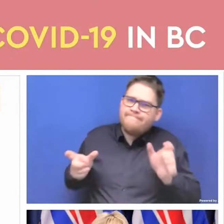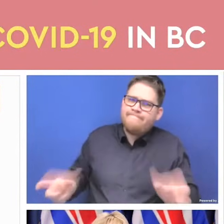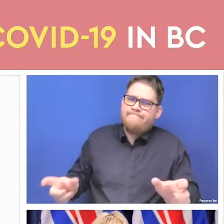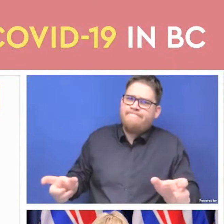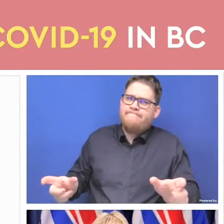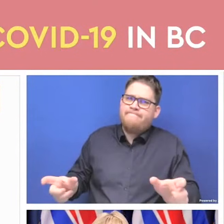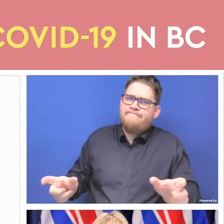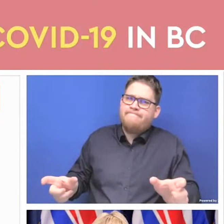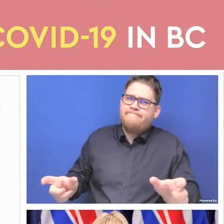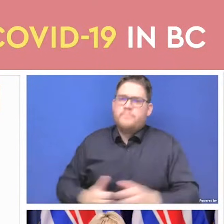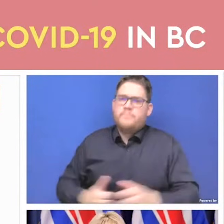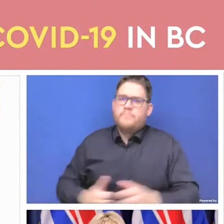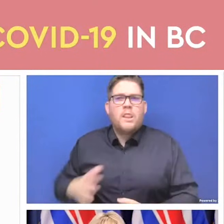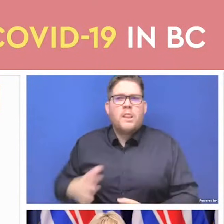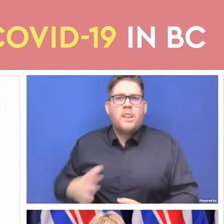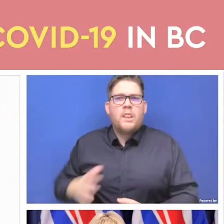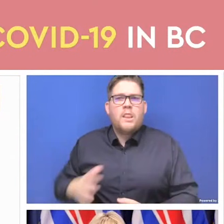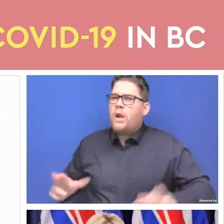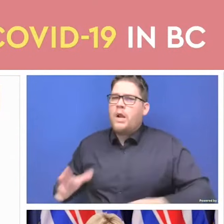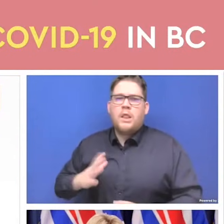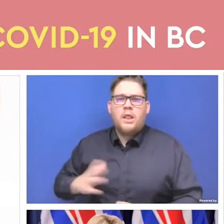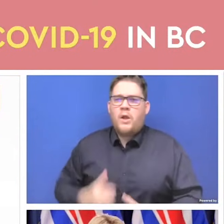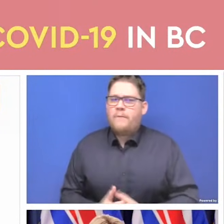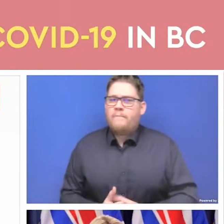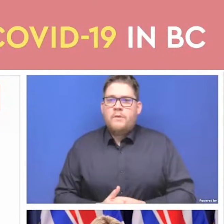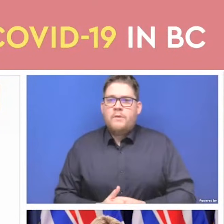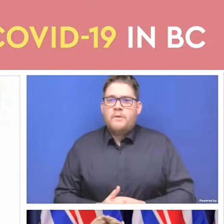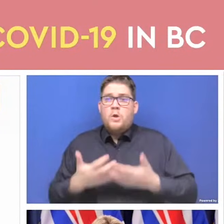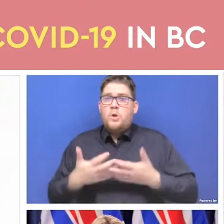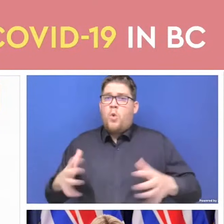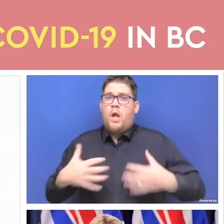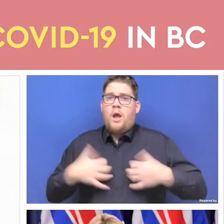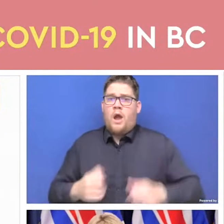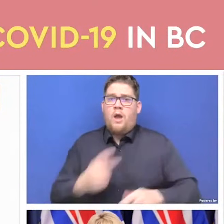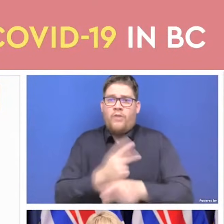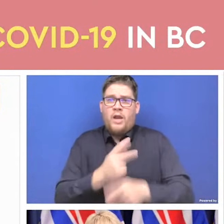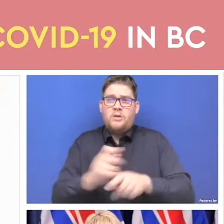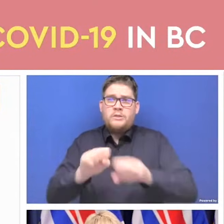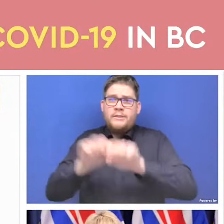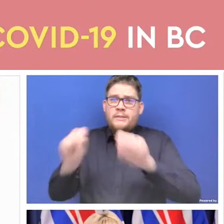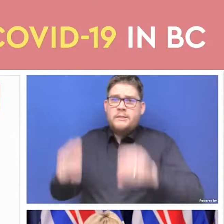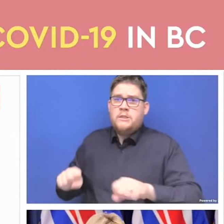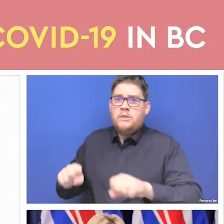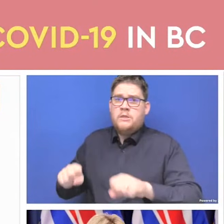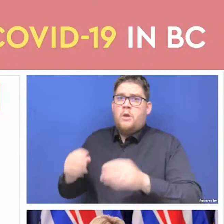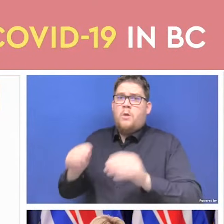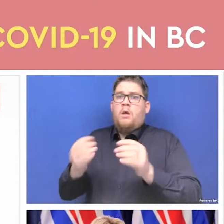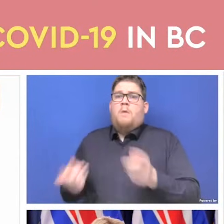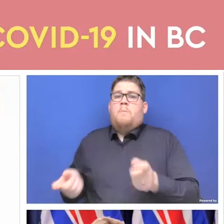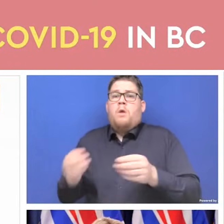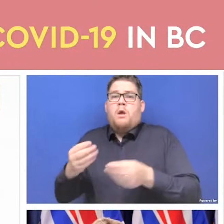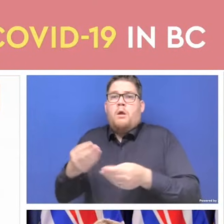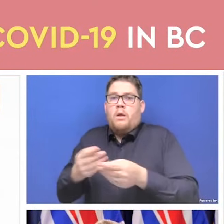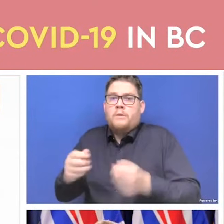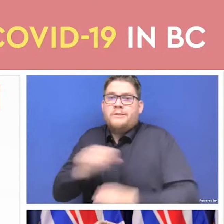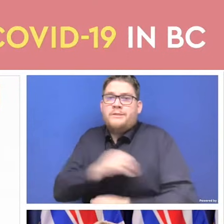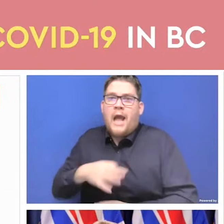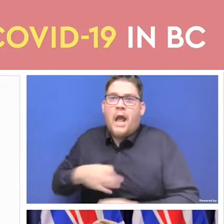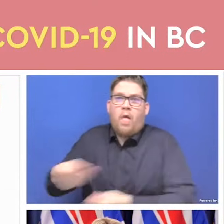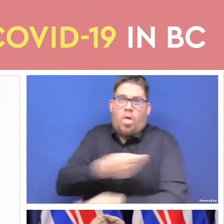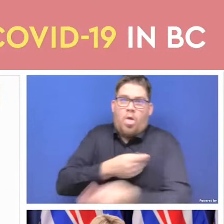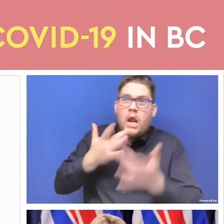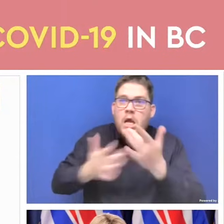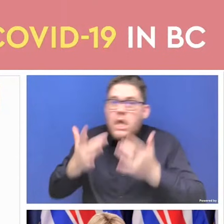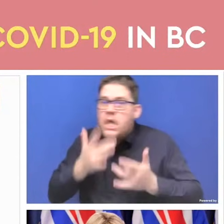also can mean risk of transmitting of the illness to others in the hospital setting.